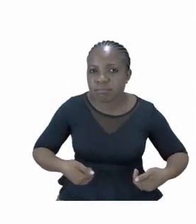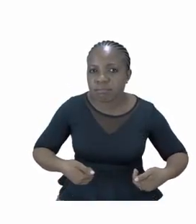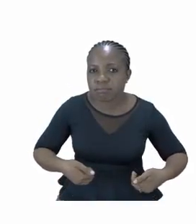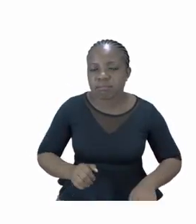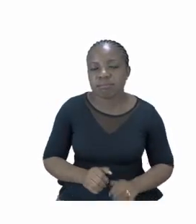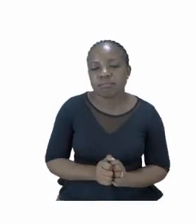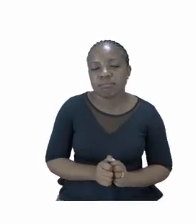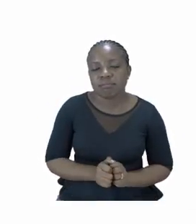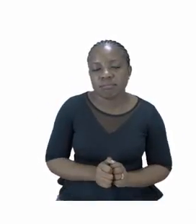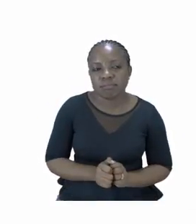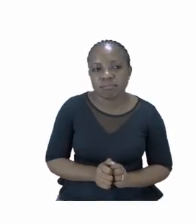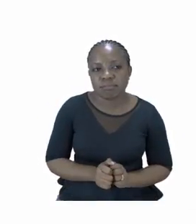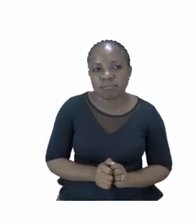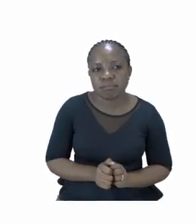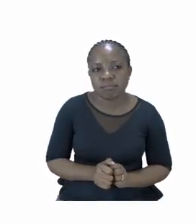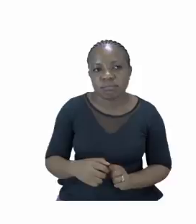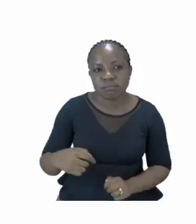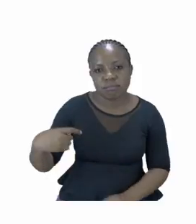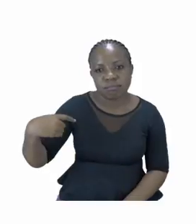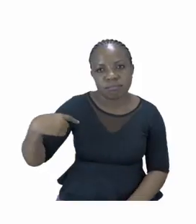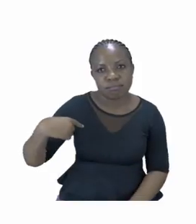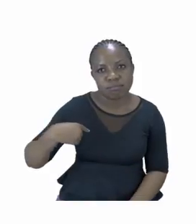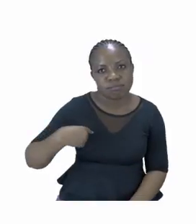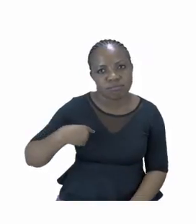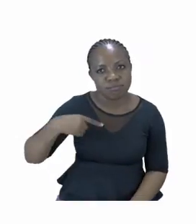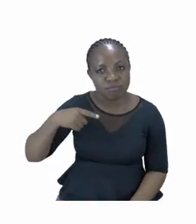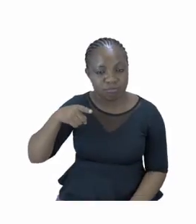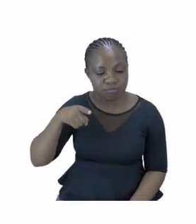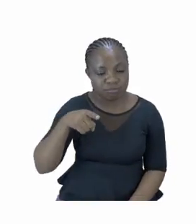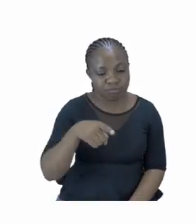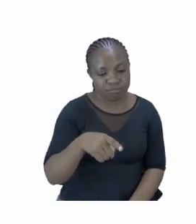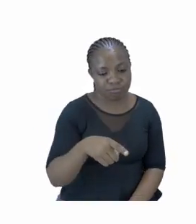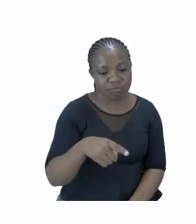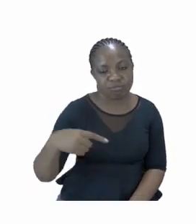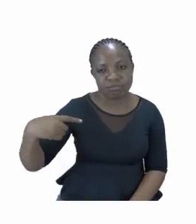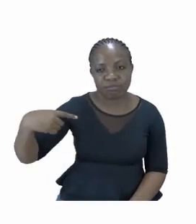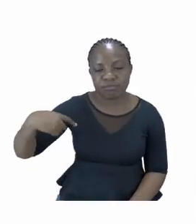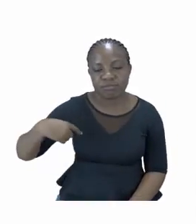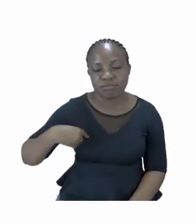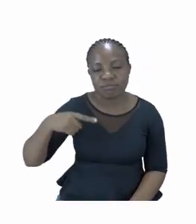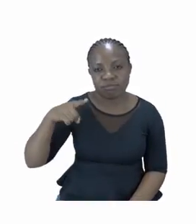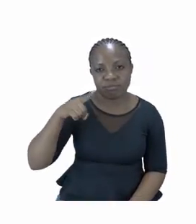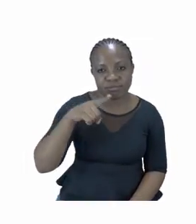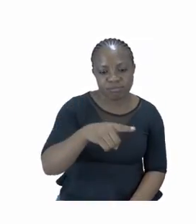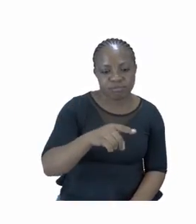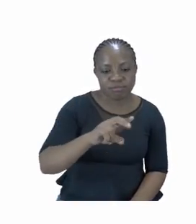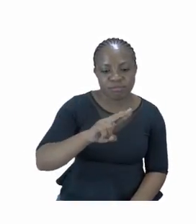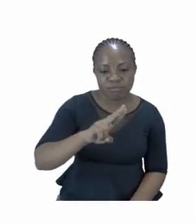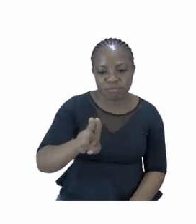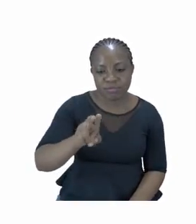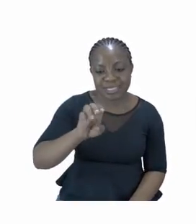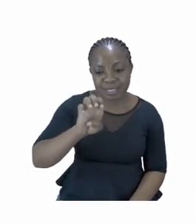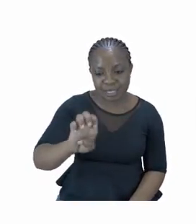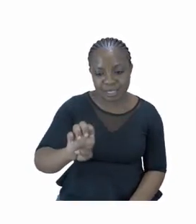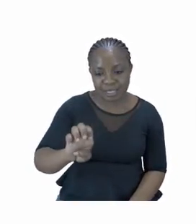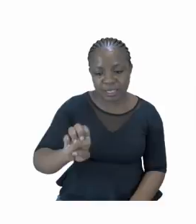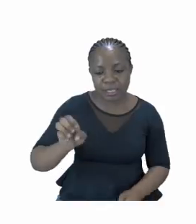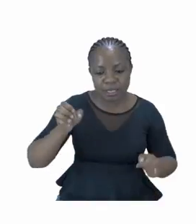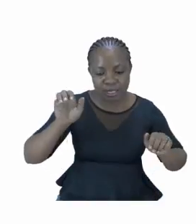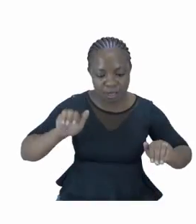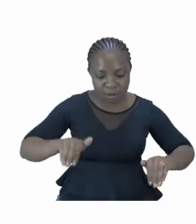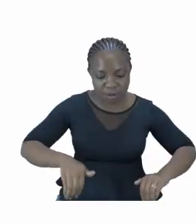Yes, we say the word he. So when it is a boy that we are pointing